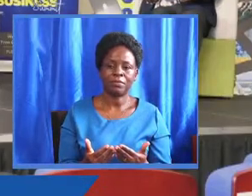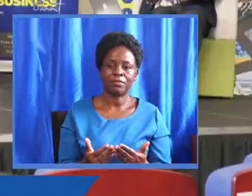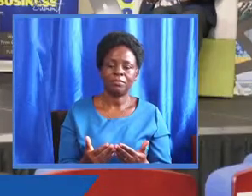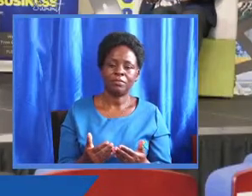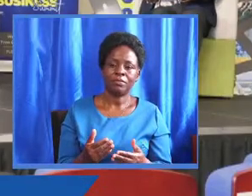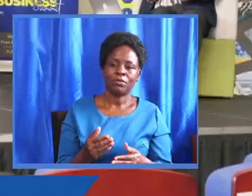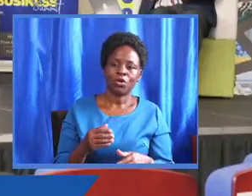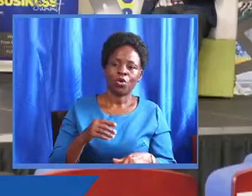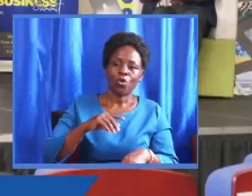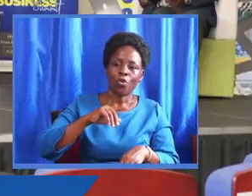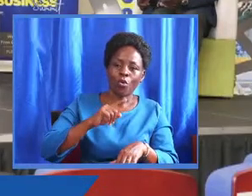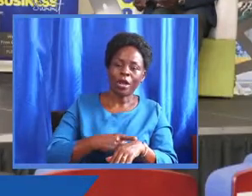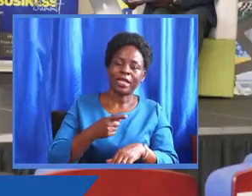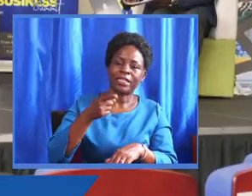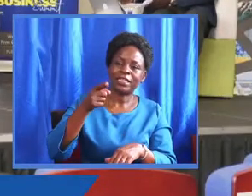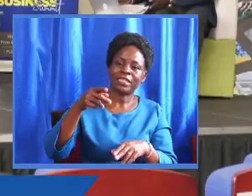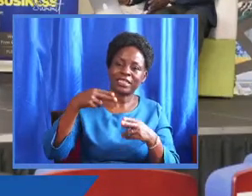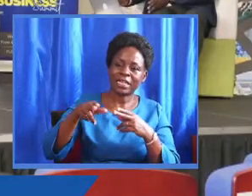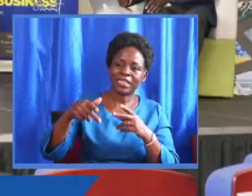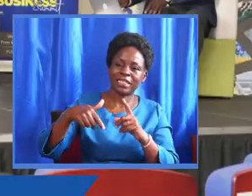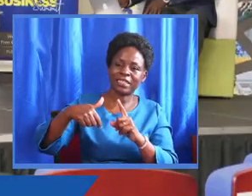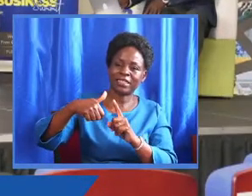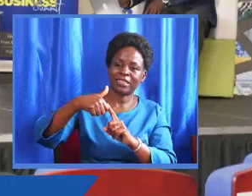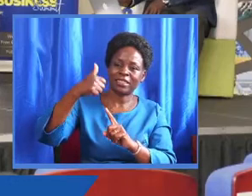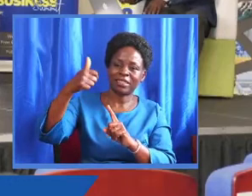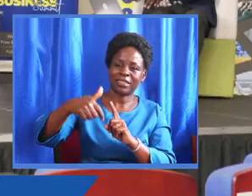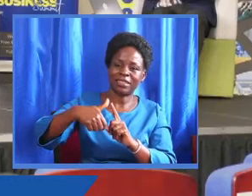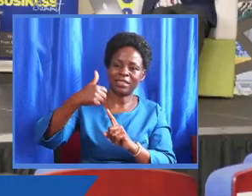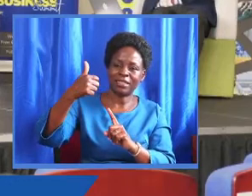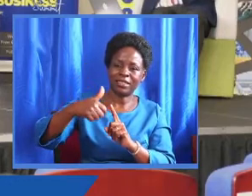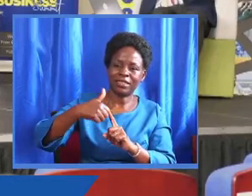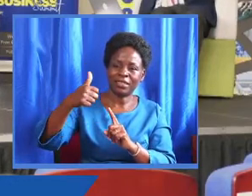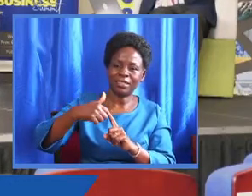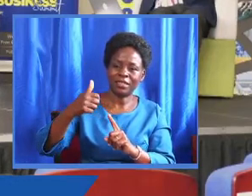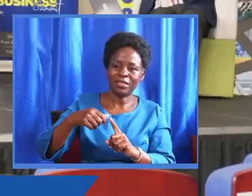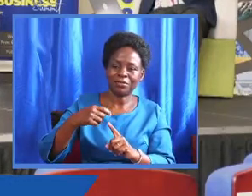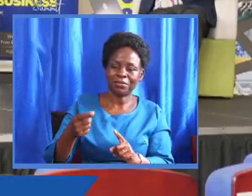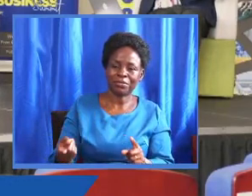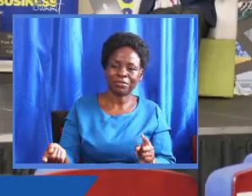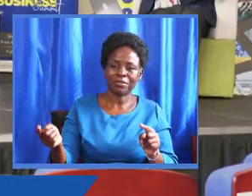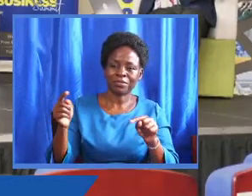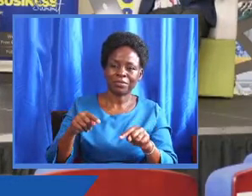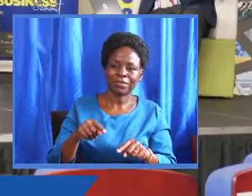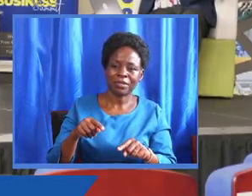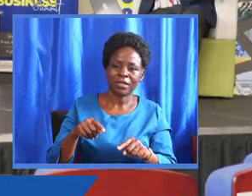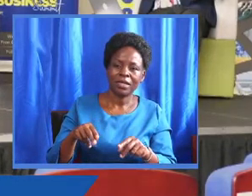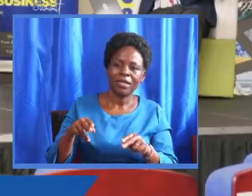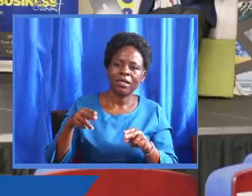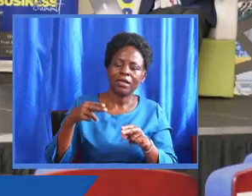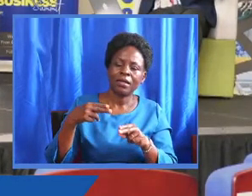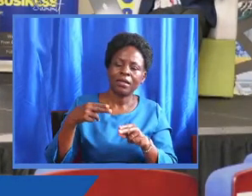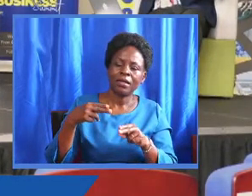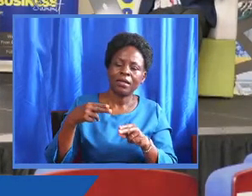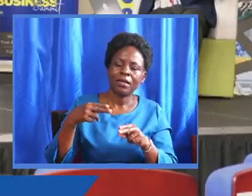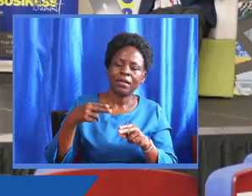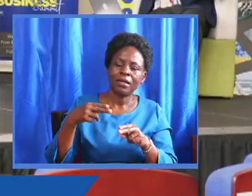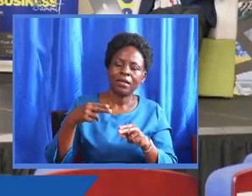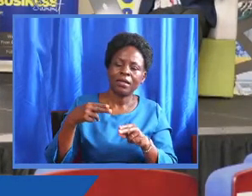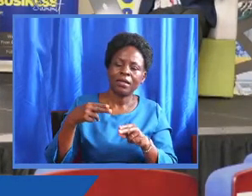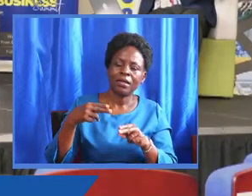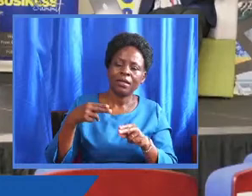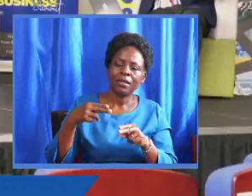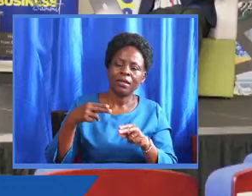When do you start paying tax? Because it all comes to that same question. When do you, as a business, as an